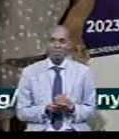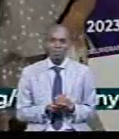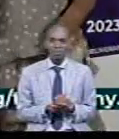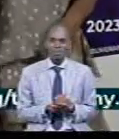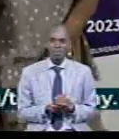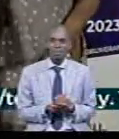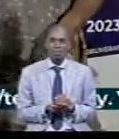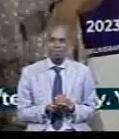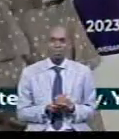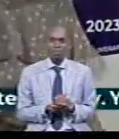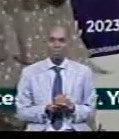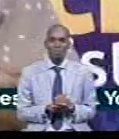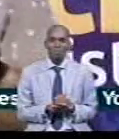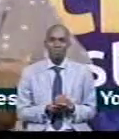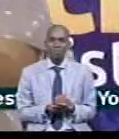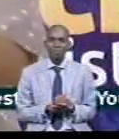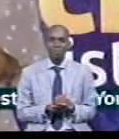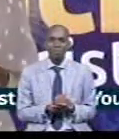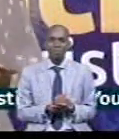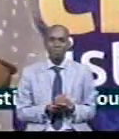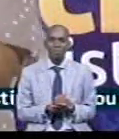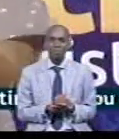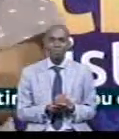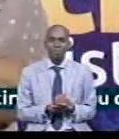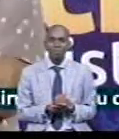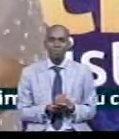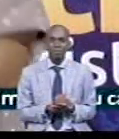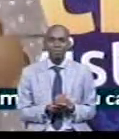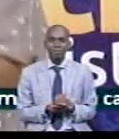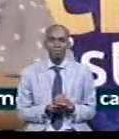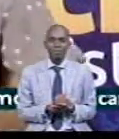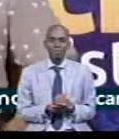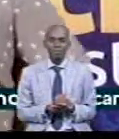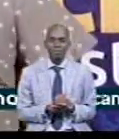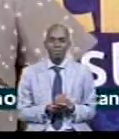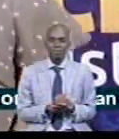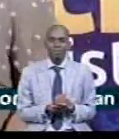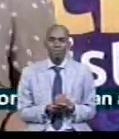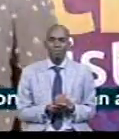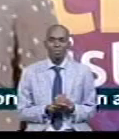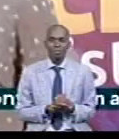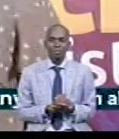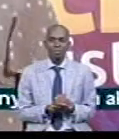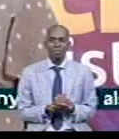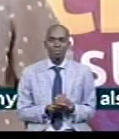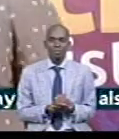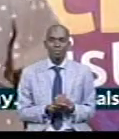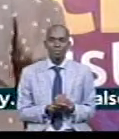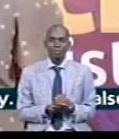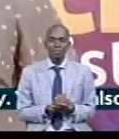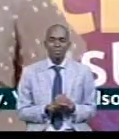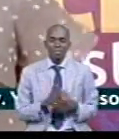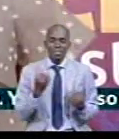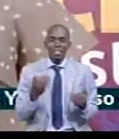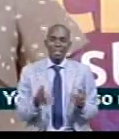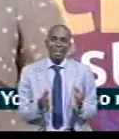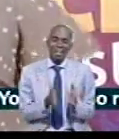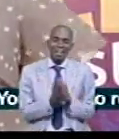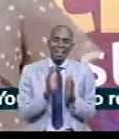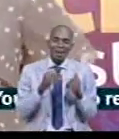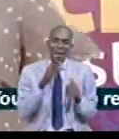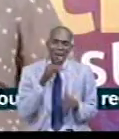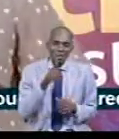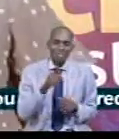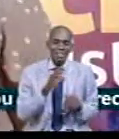now, Kasai. But yet, I saw for Pompeii now. I'm saying, Nana Kwame, how are you? I say, I'm fine. I'm